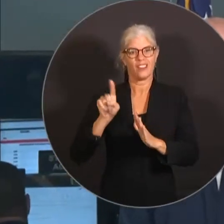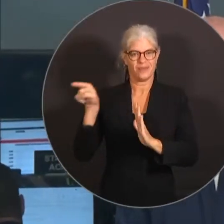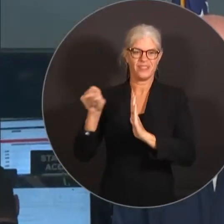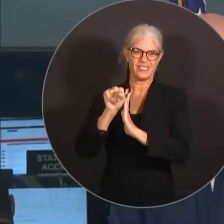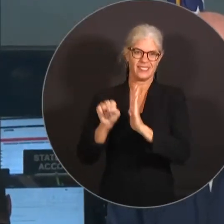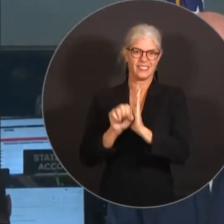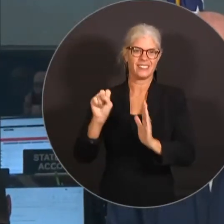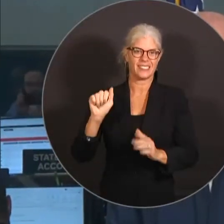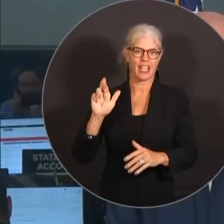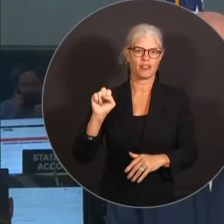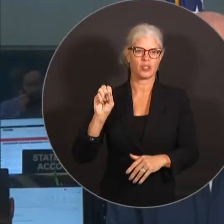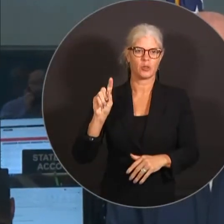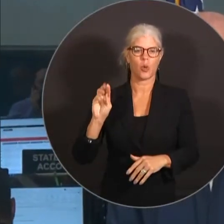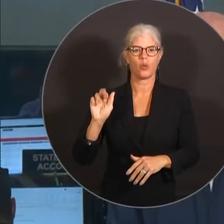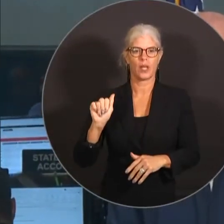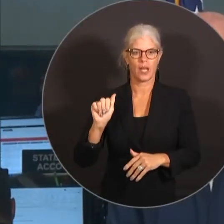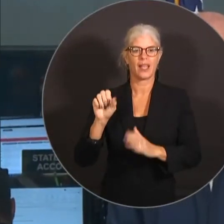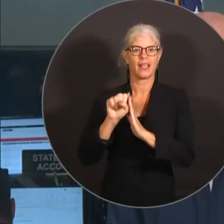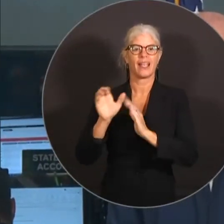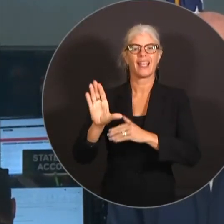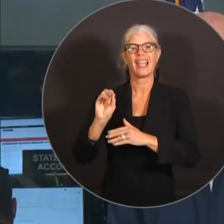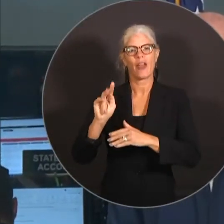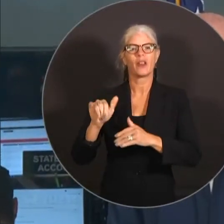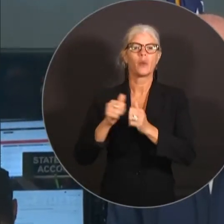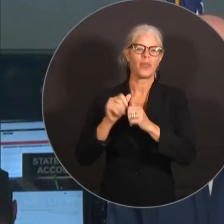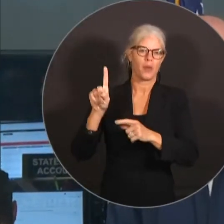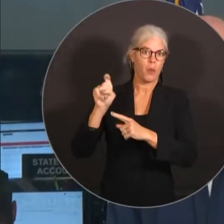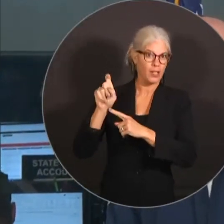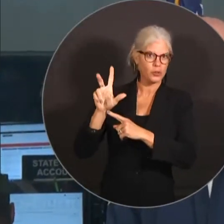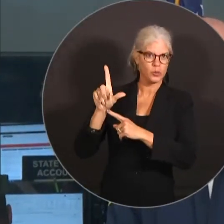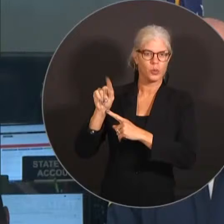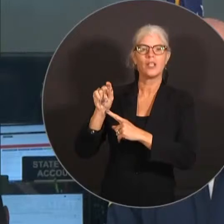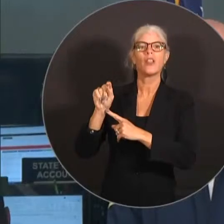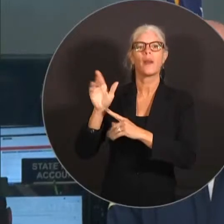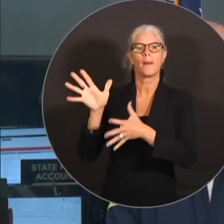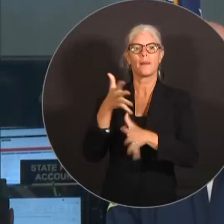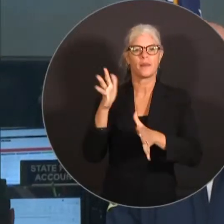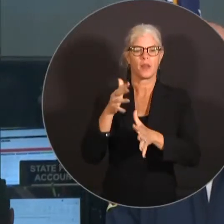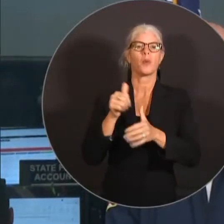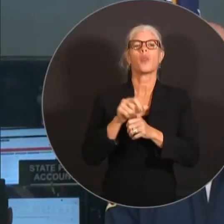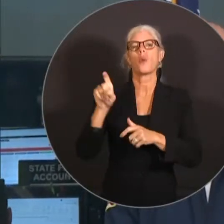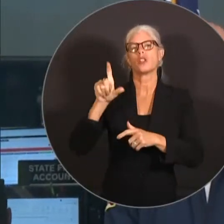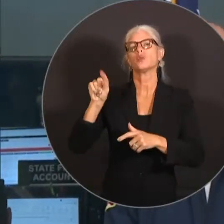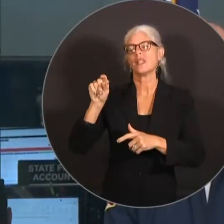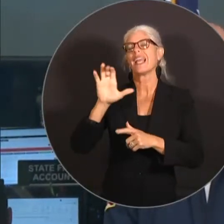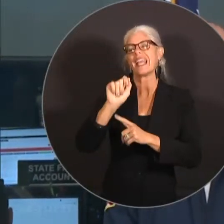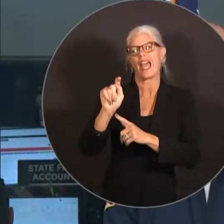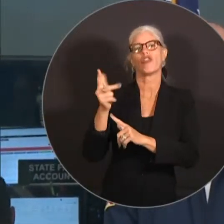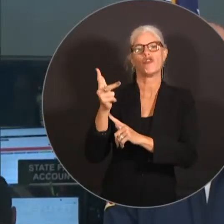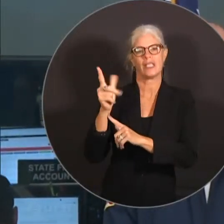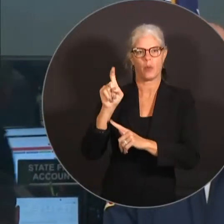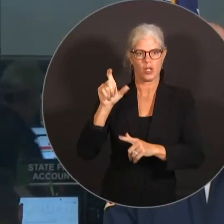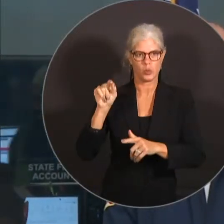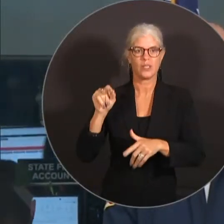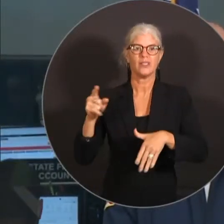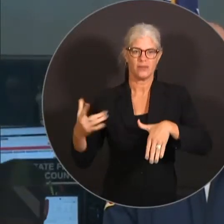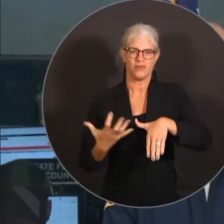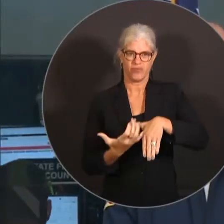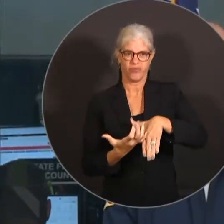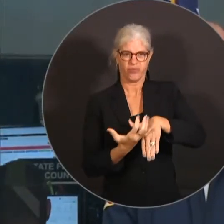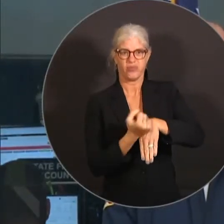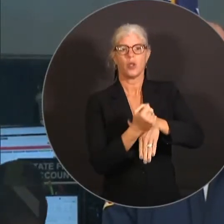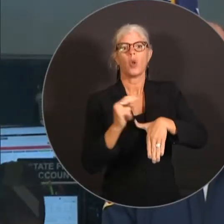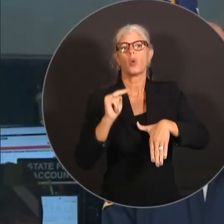Category 3 hurricane with maximum sustained winds of 120 mile per hour. It's moving toward the northeast at 17 mile